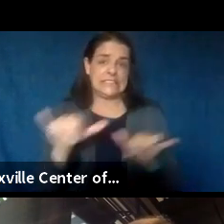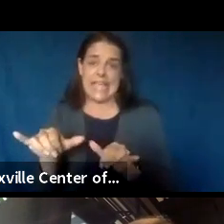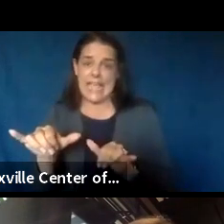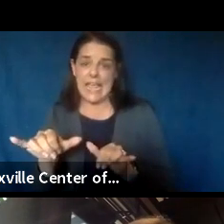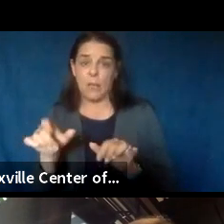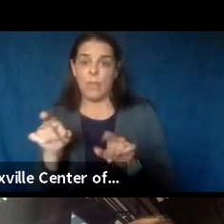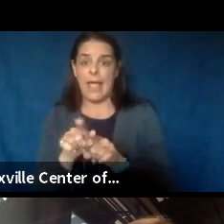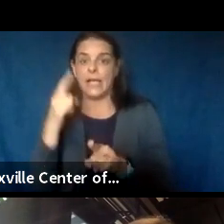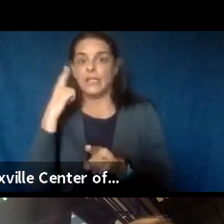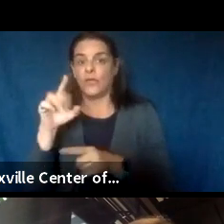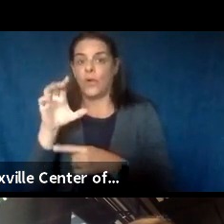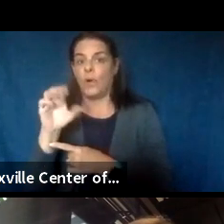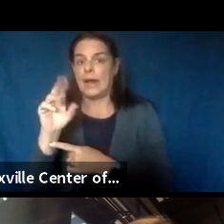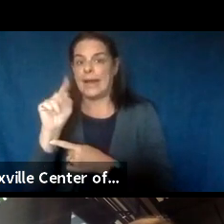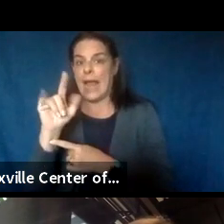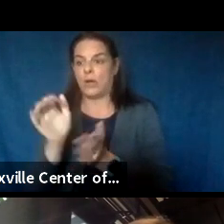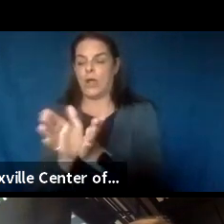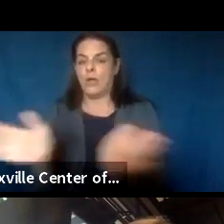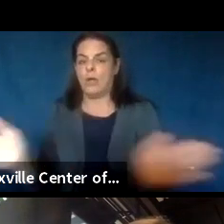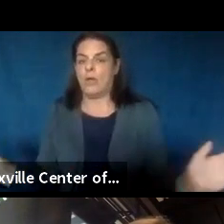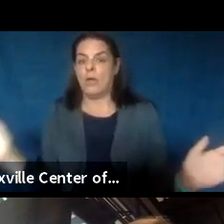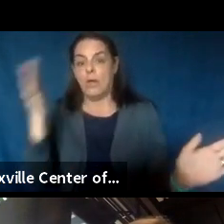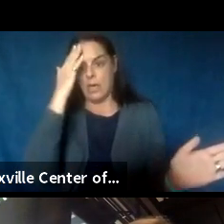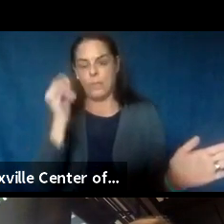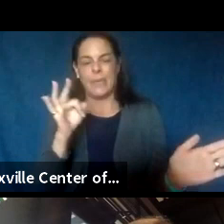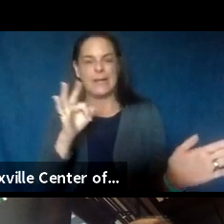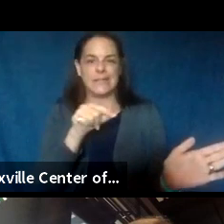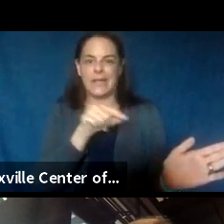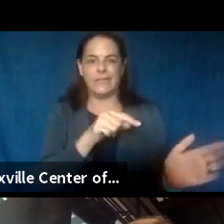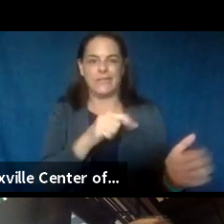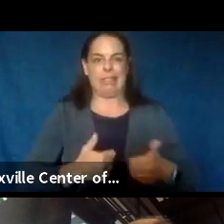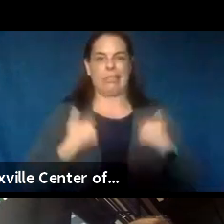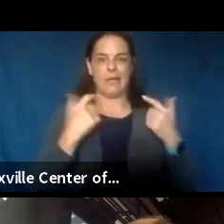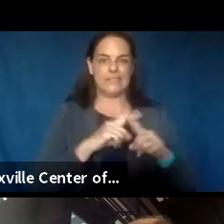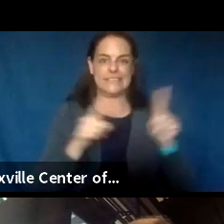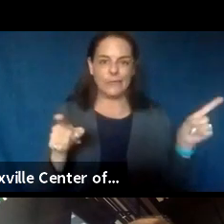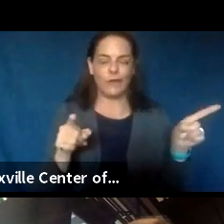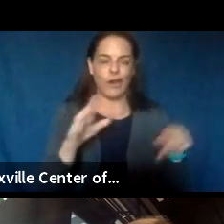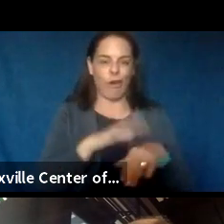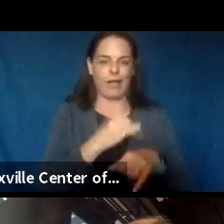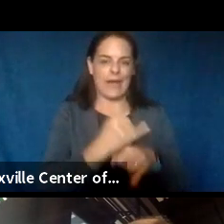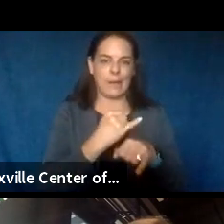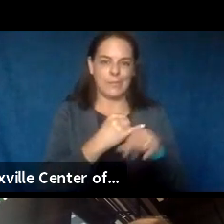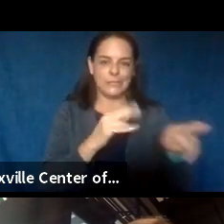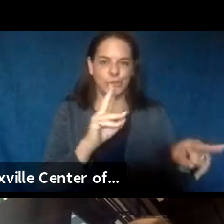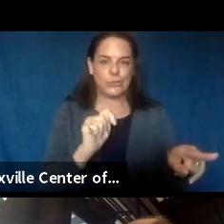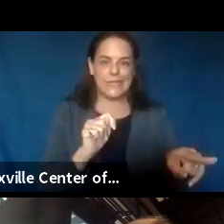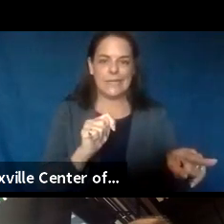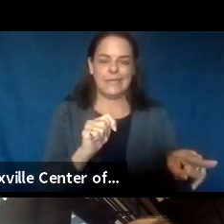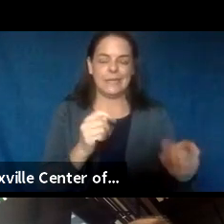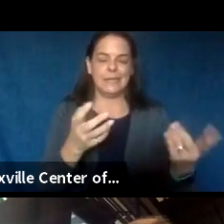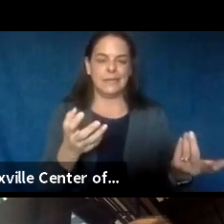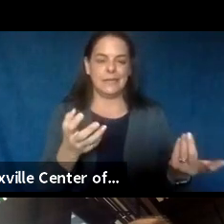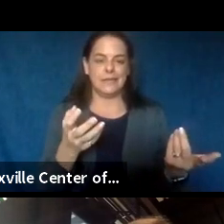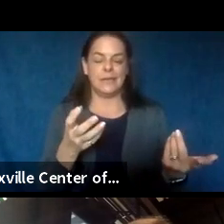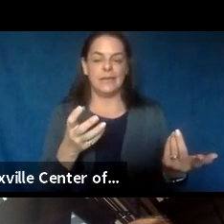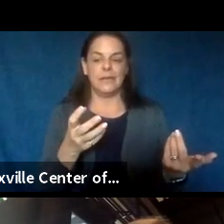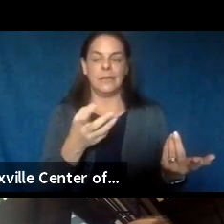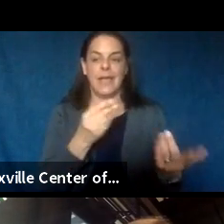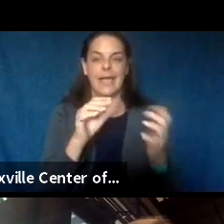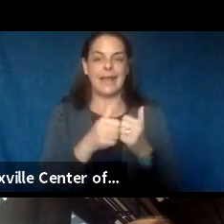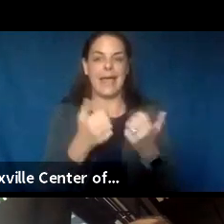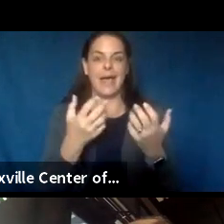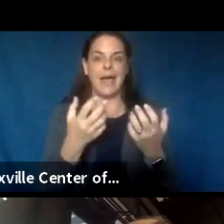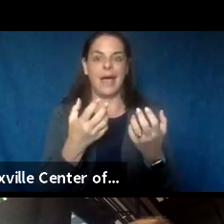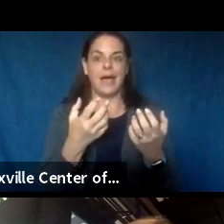as for the county at large, just because of inherently life is different and the amount that people are